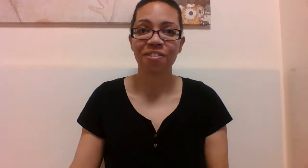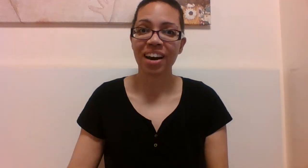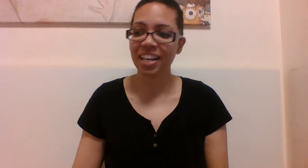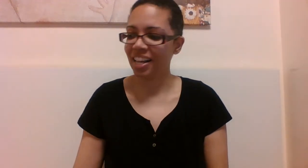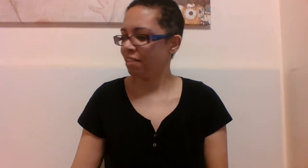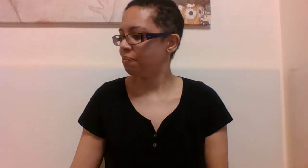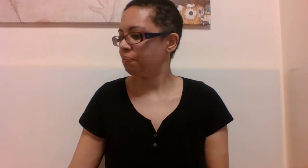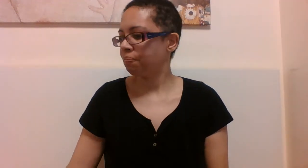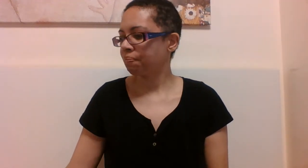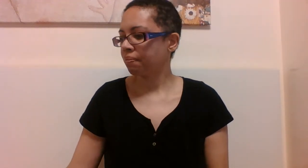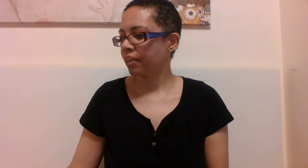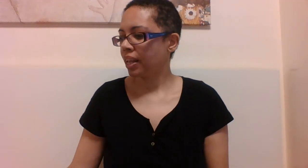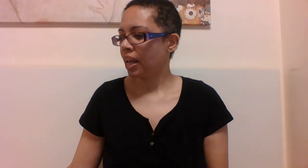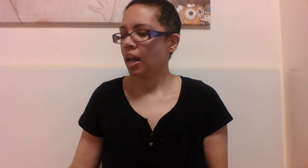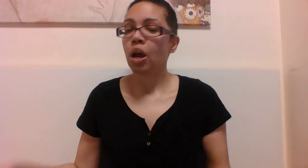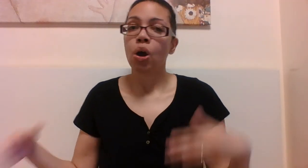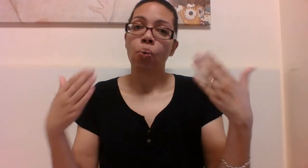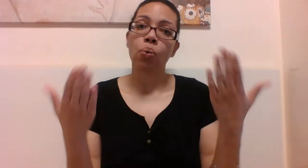it's Friday.